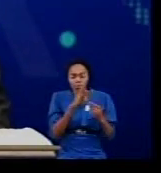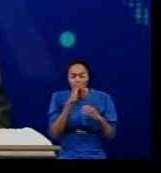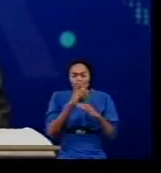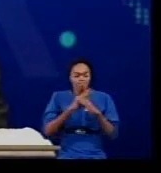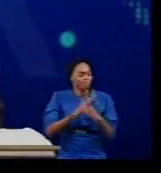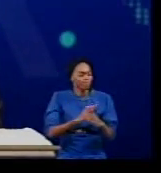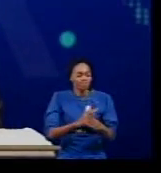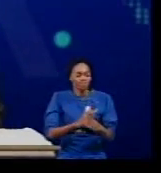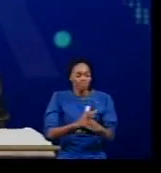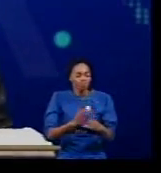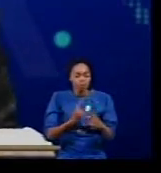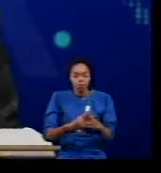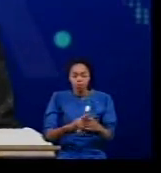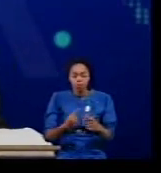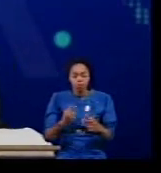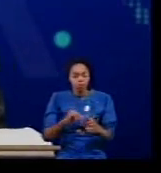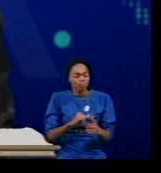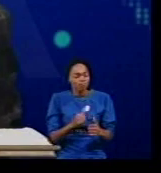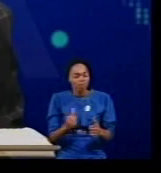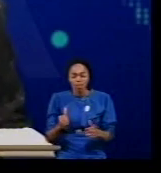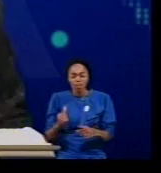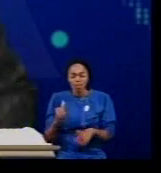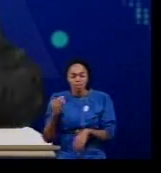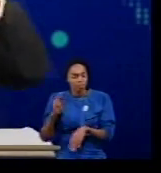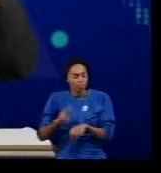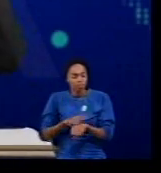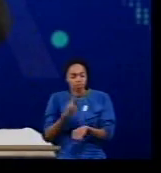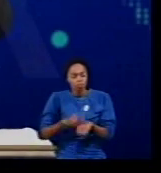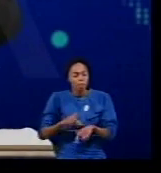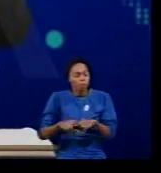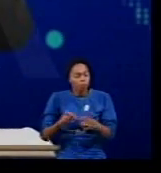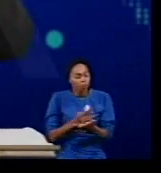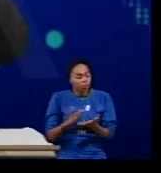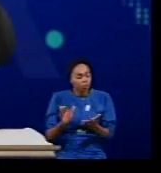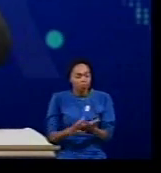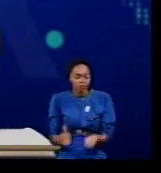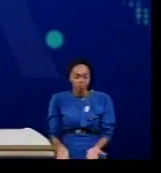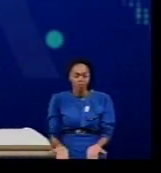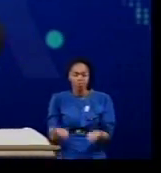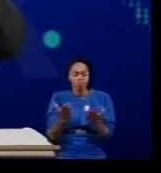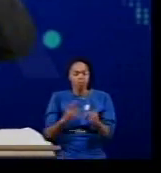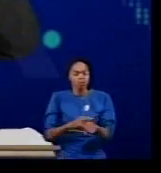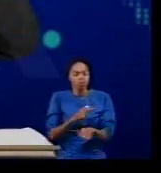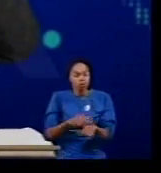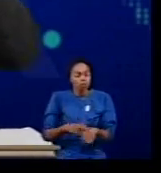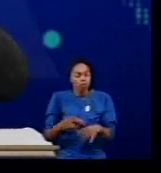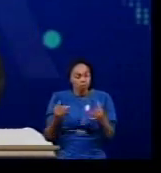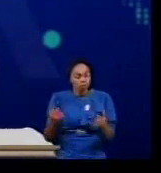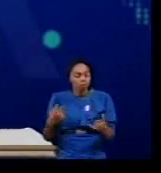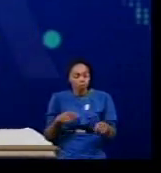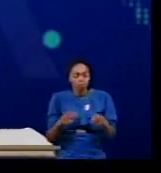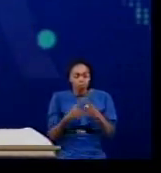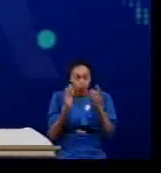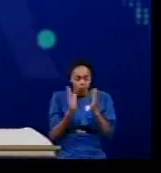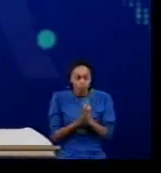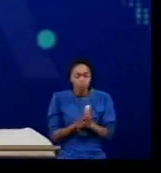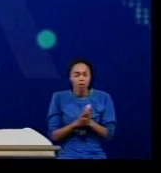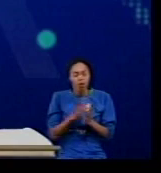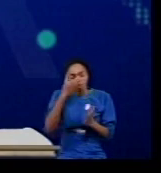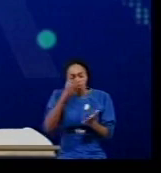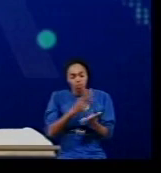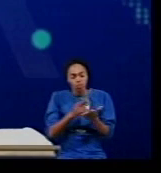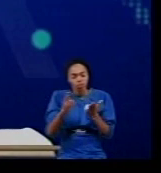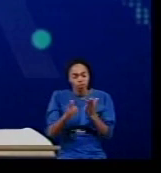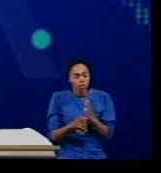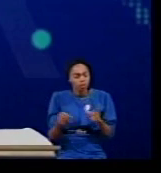that cycle repeating again. One, sin. They committed sin before the Lord. Because of that sin, the Lord laid